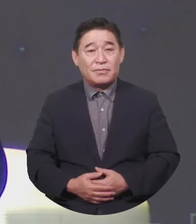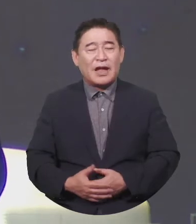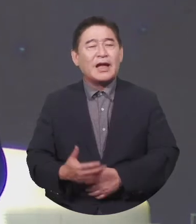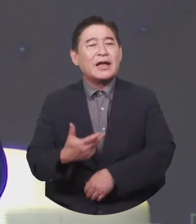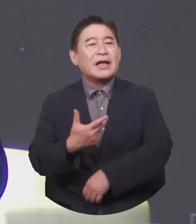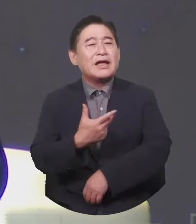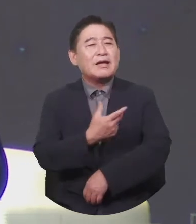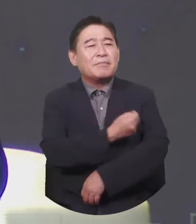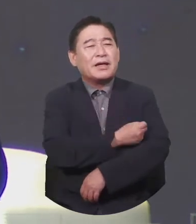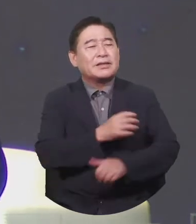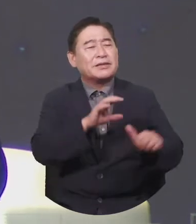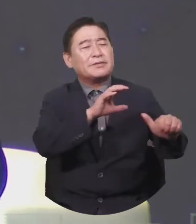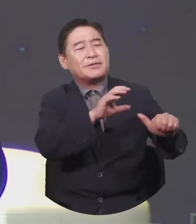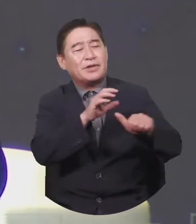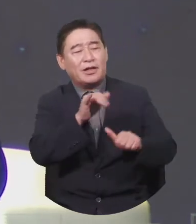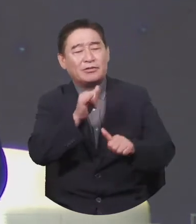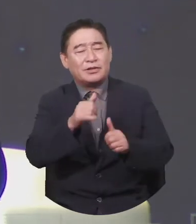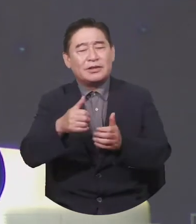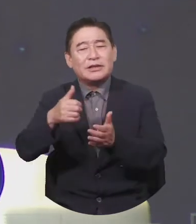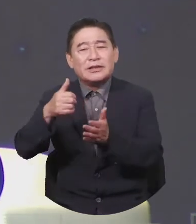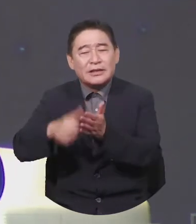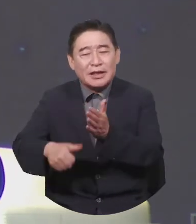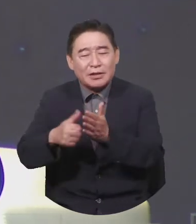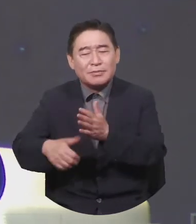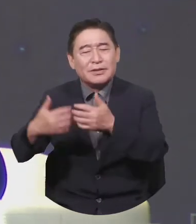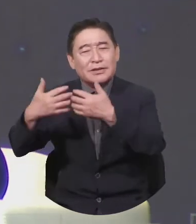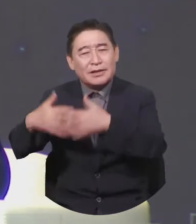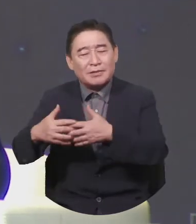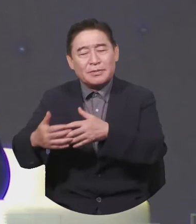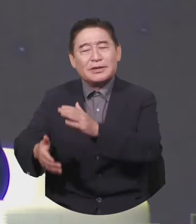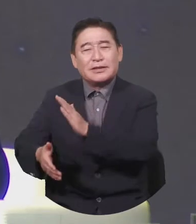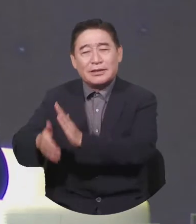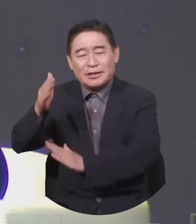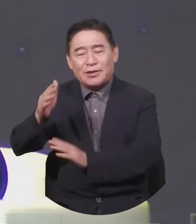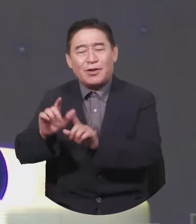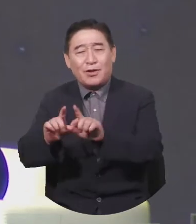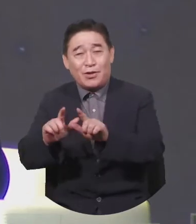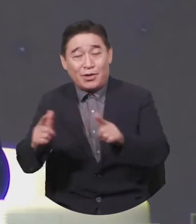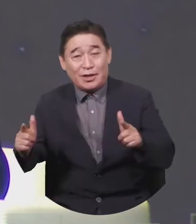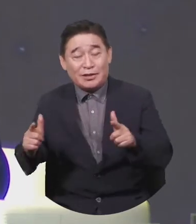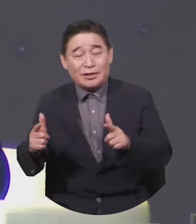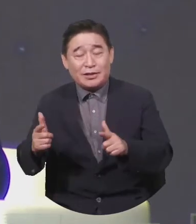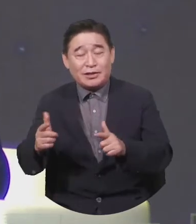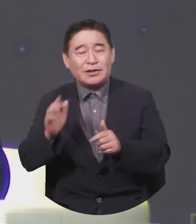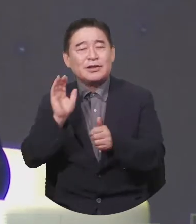make to create such potential.